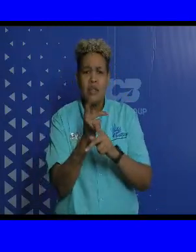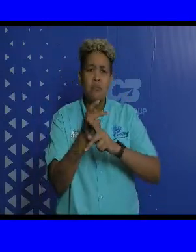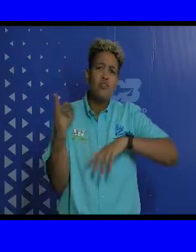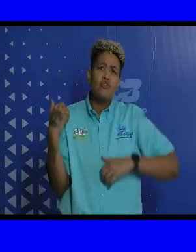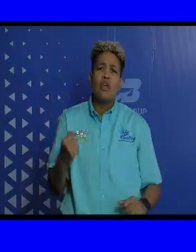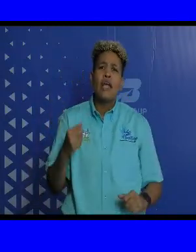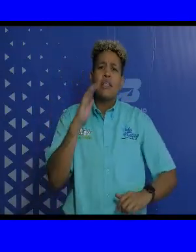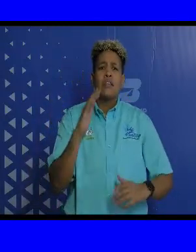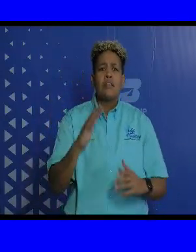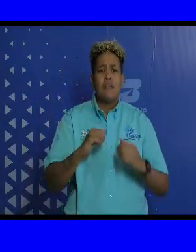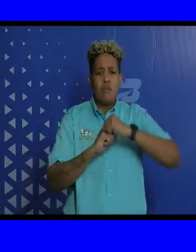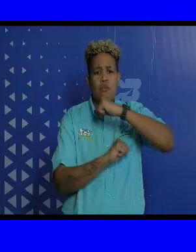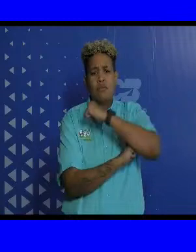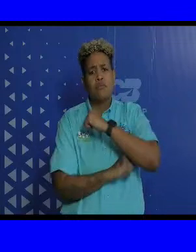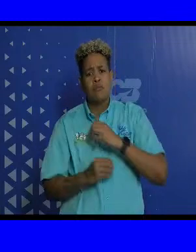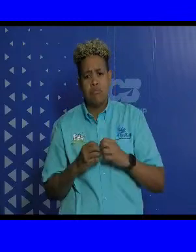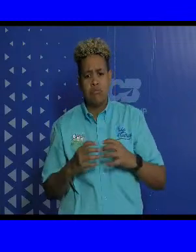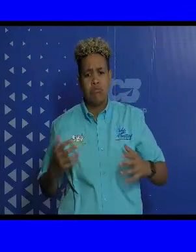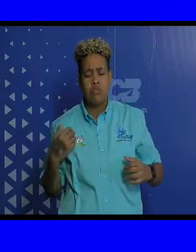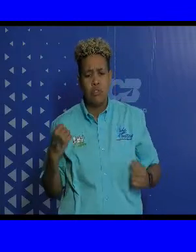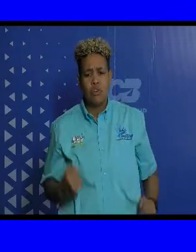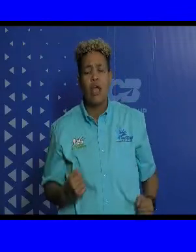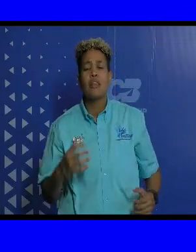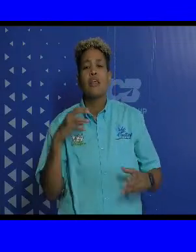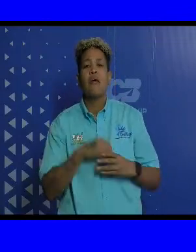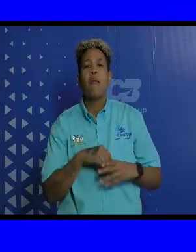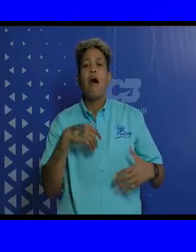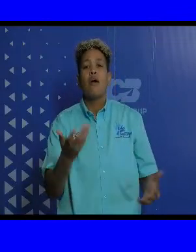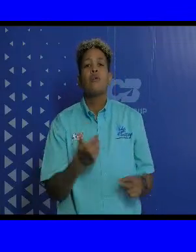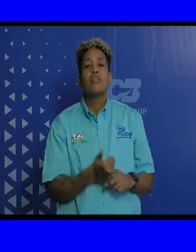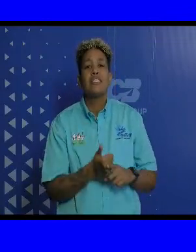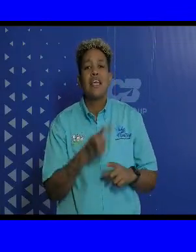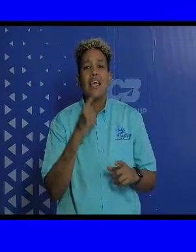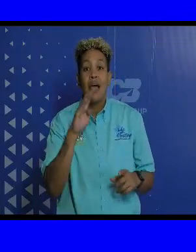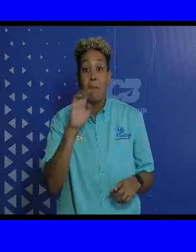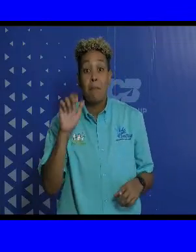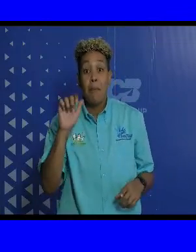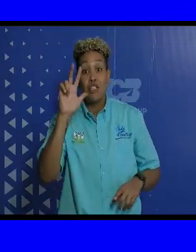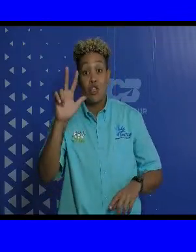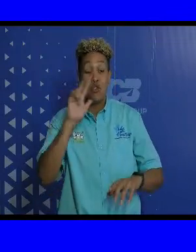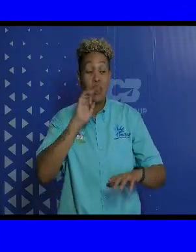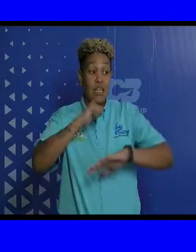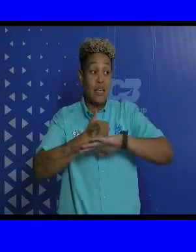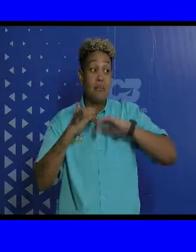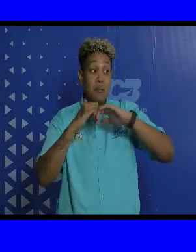strengthening the fortress, partly to as Basel III gets implemented.